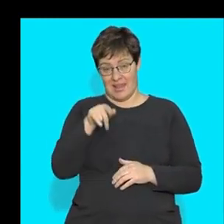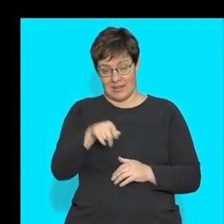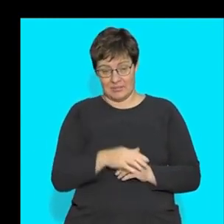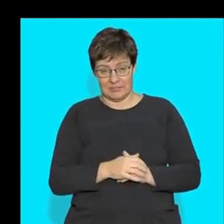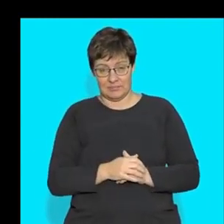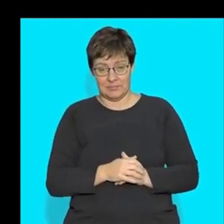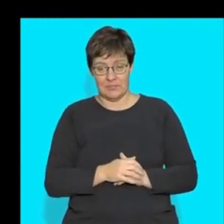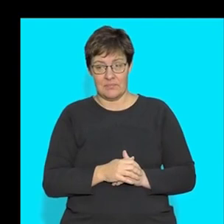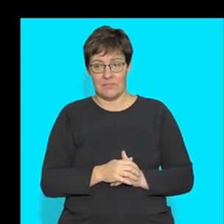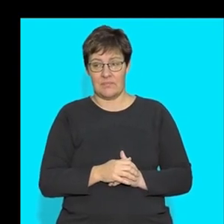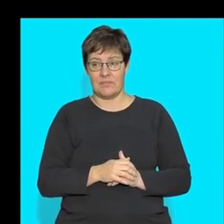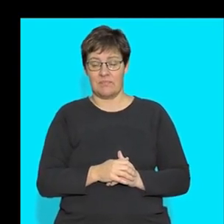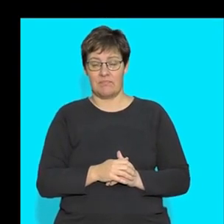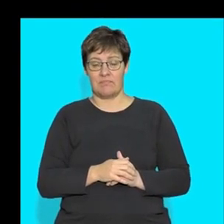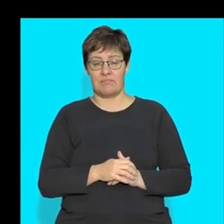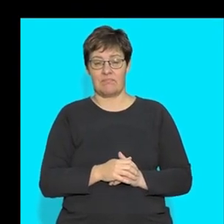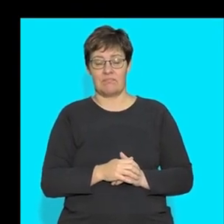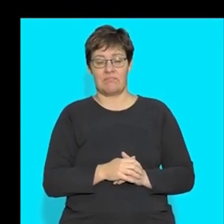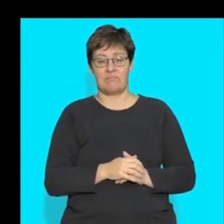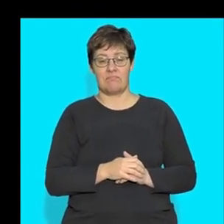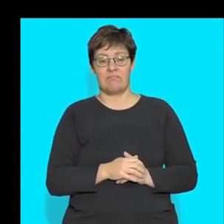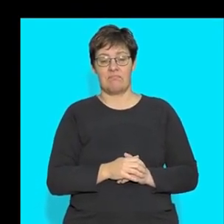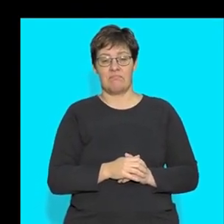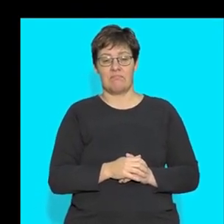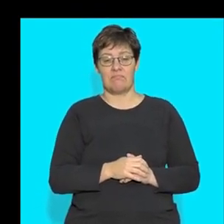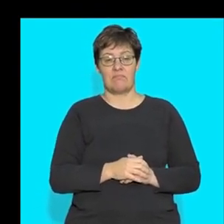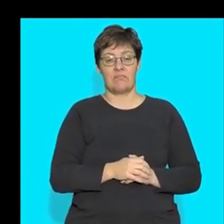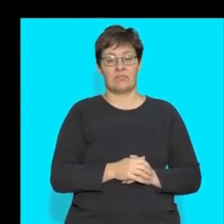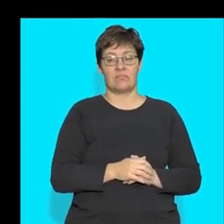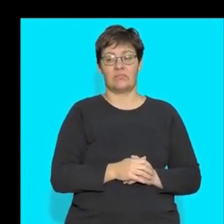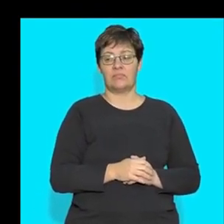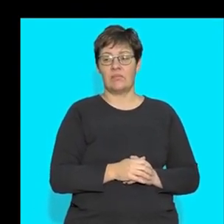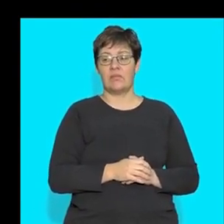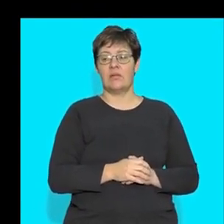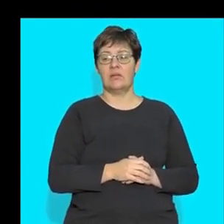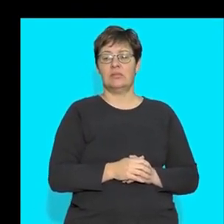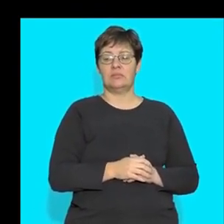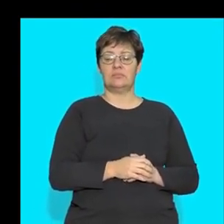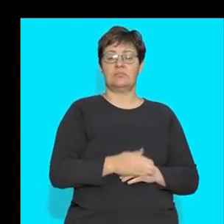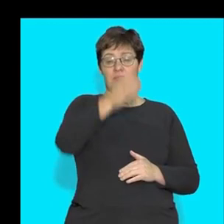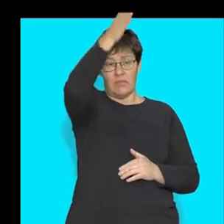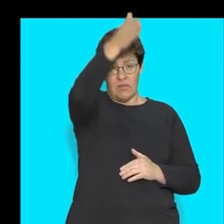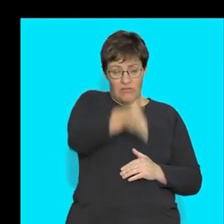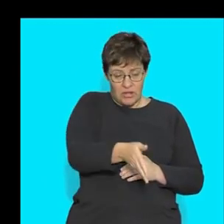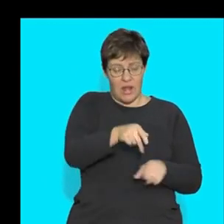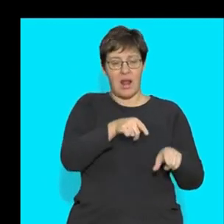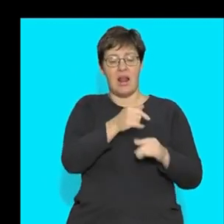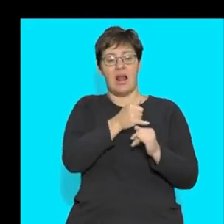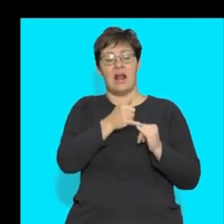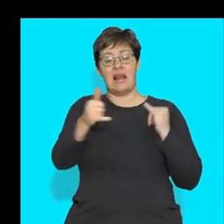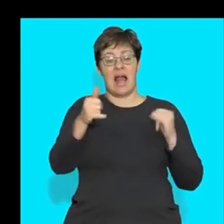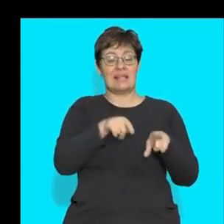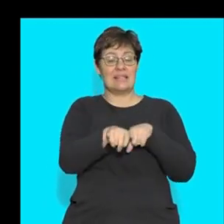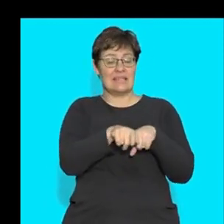y-axis, which is the vertical axis. Now, the vertical line test, this is a visual way to determine